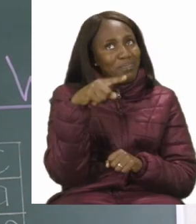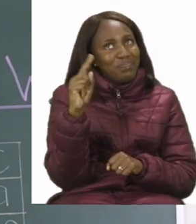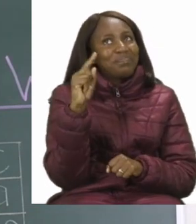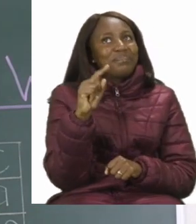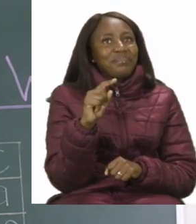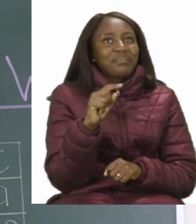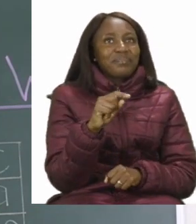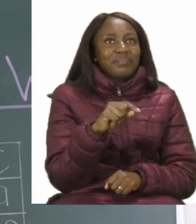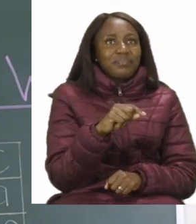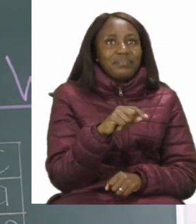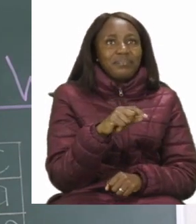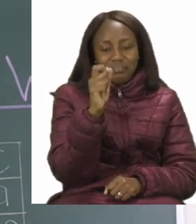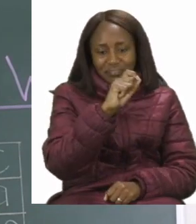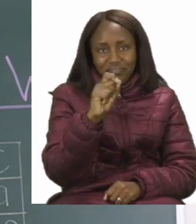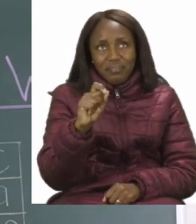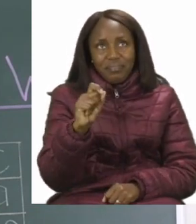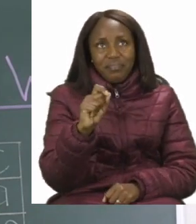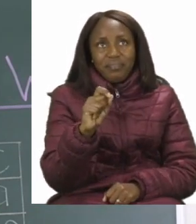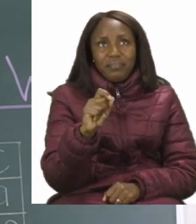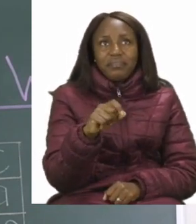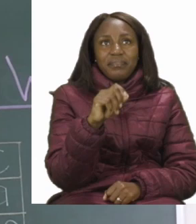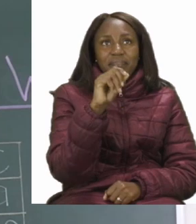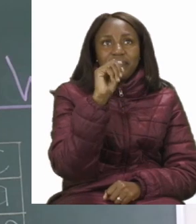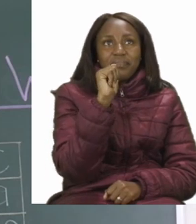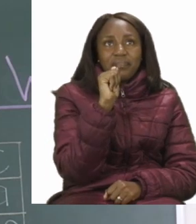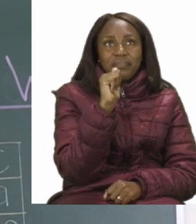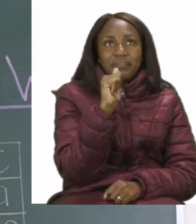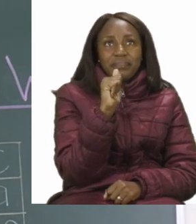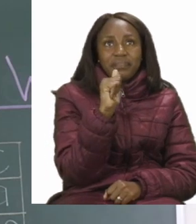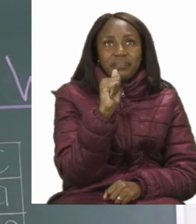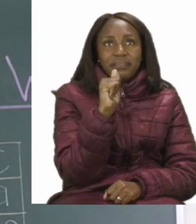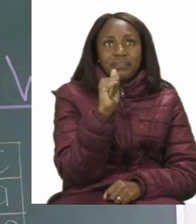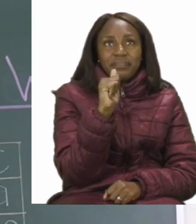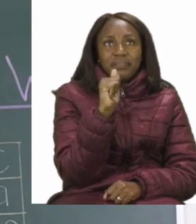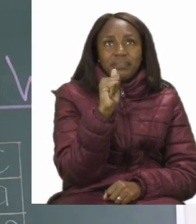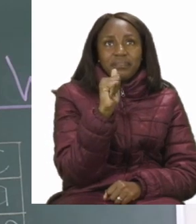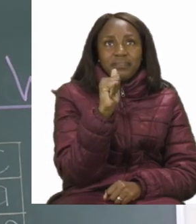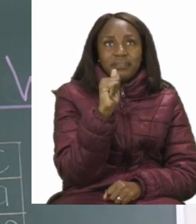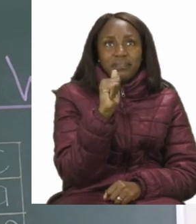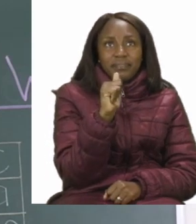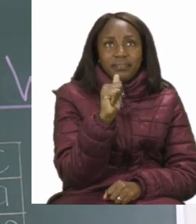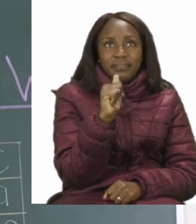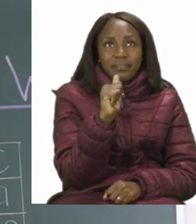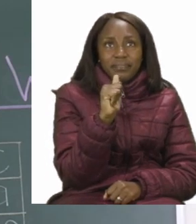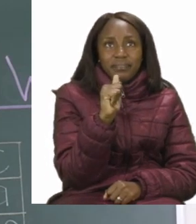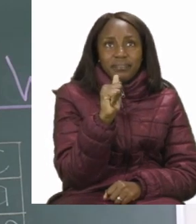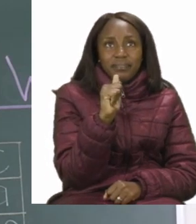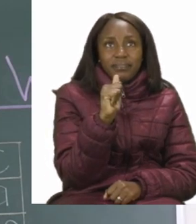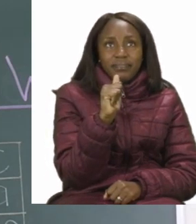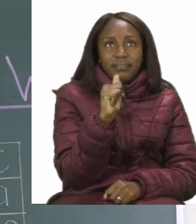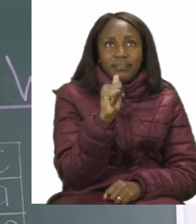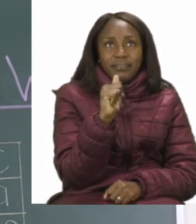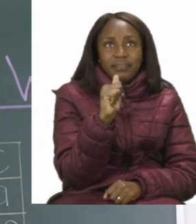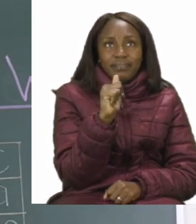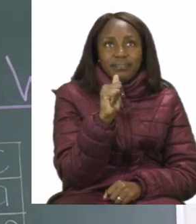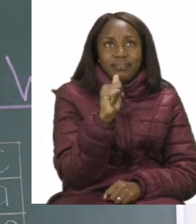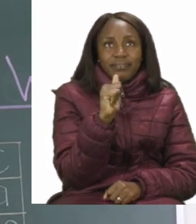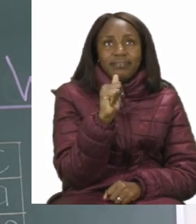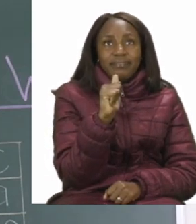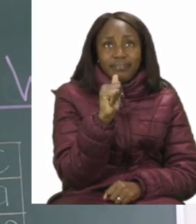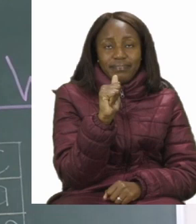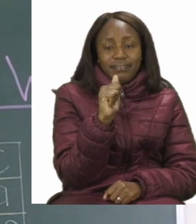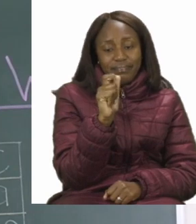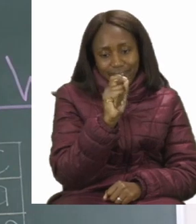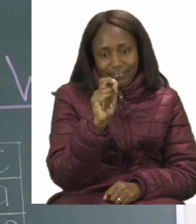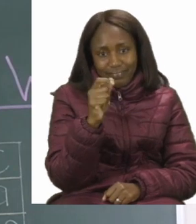Absolutely. So now we are going to go ahead and write in the missing letters. So the first missing letter is